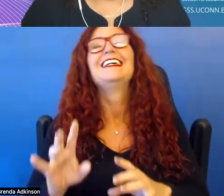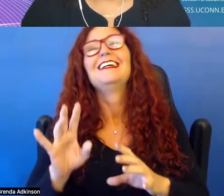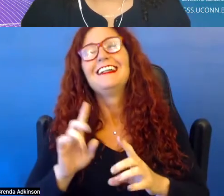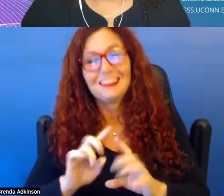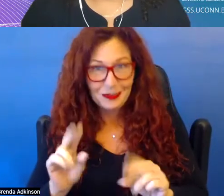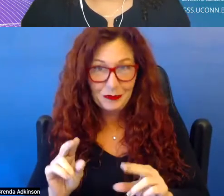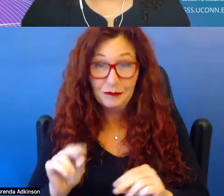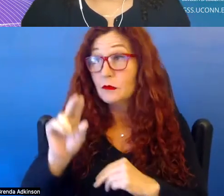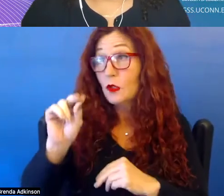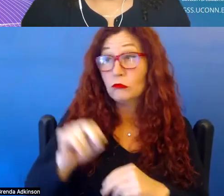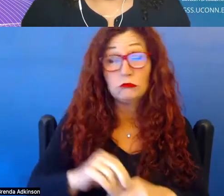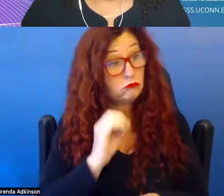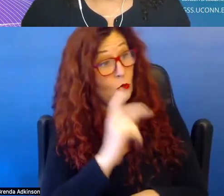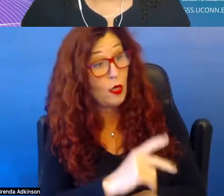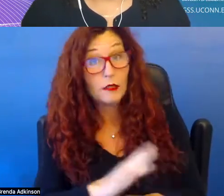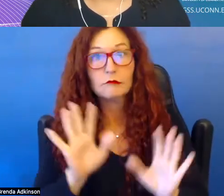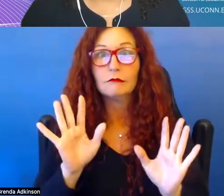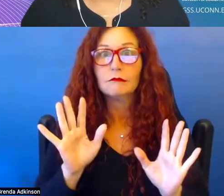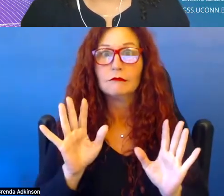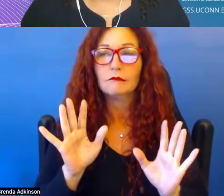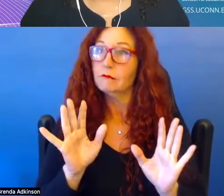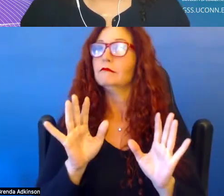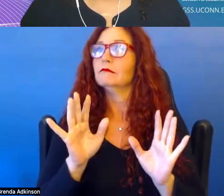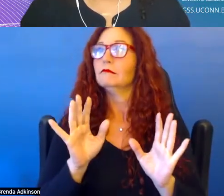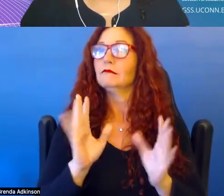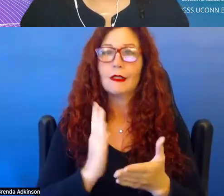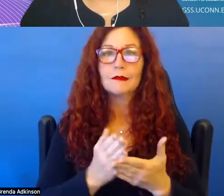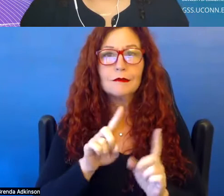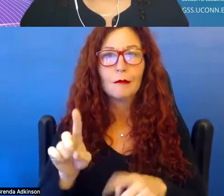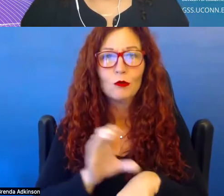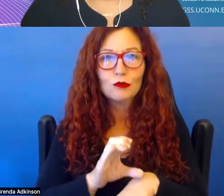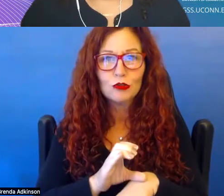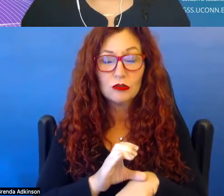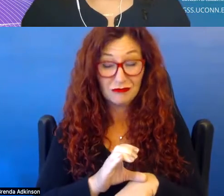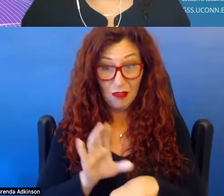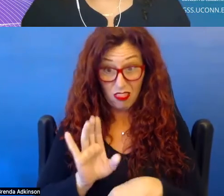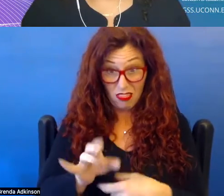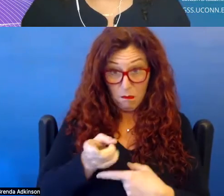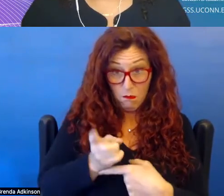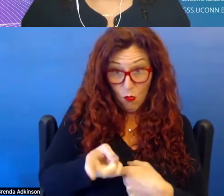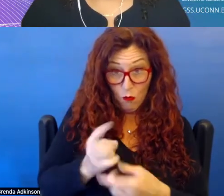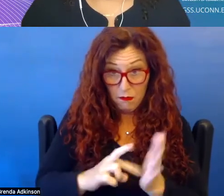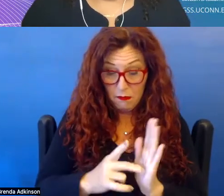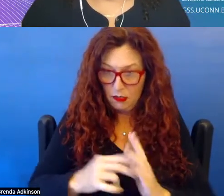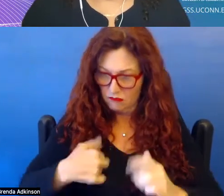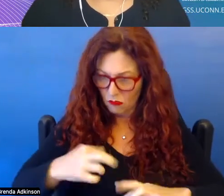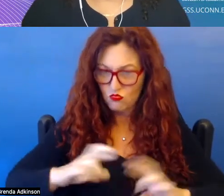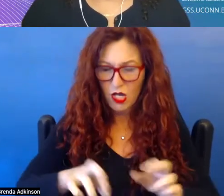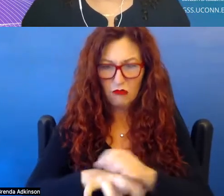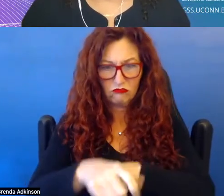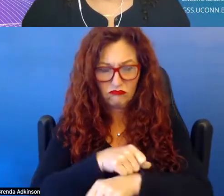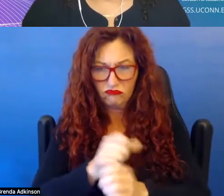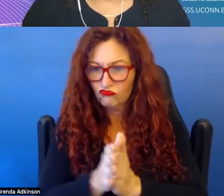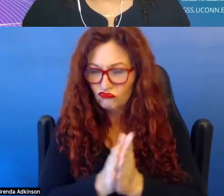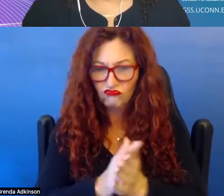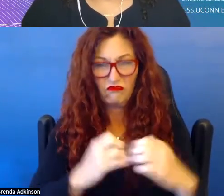my anti-violence work began. I wouldn't even have called my family's history of really migrating from Haiti, being a first